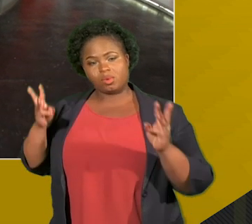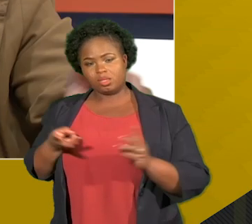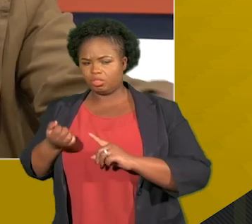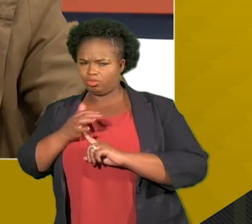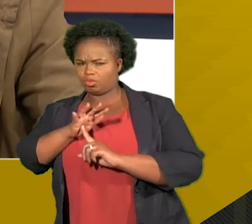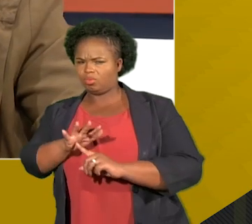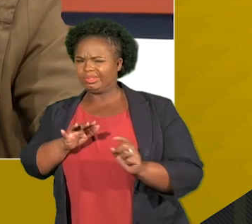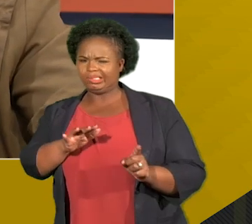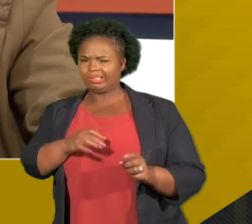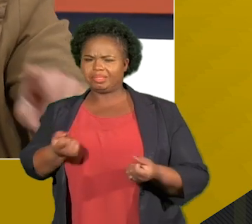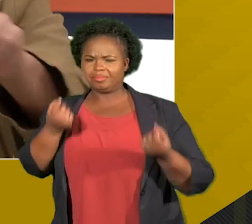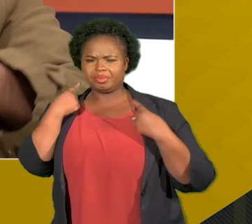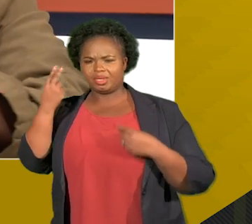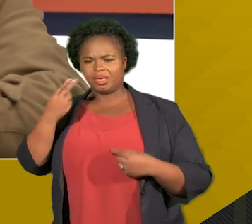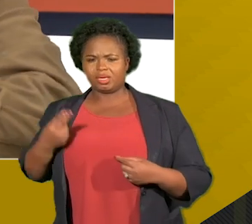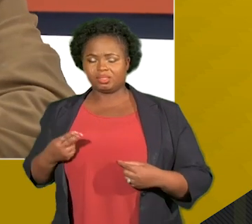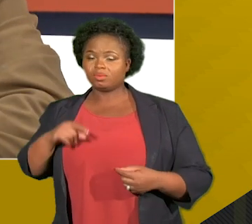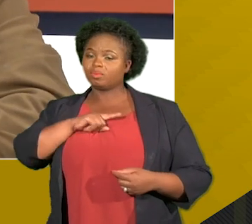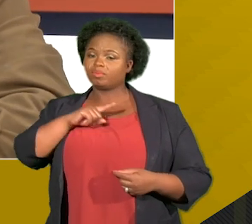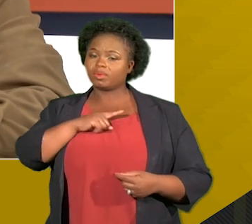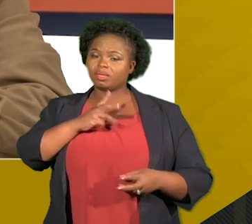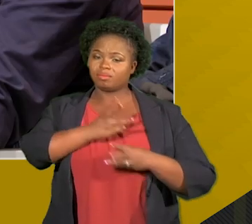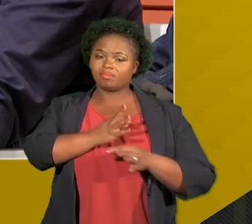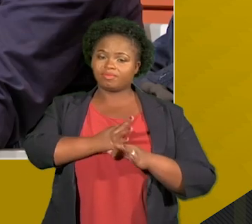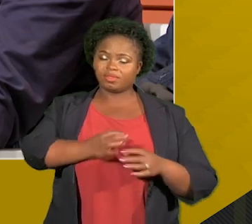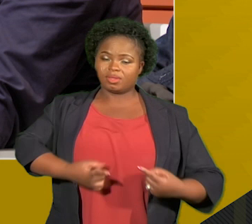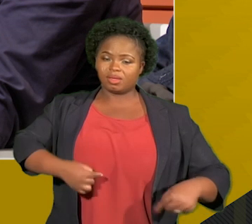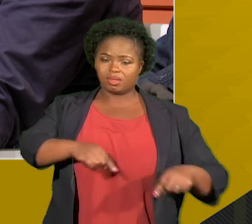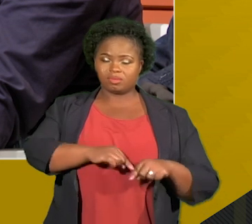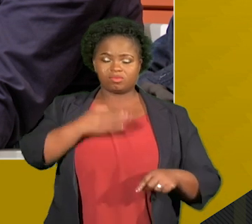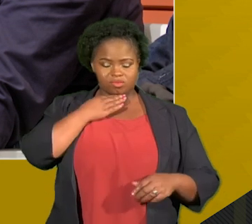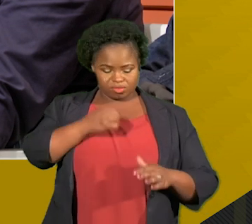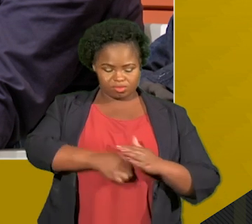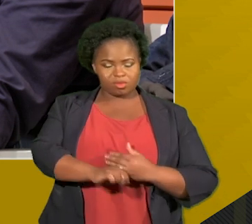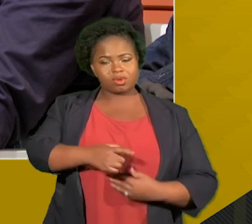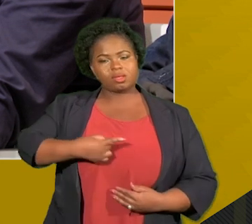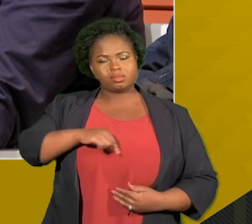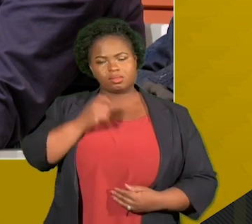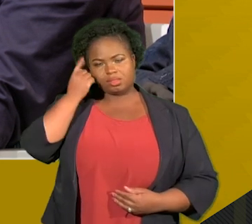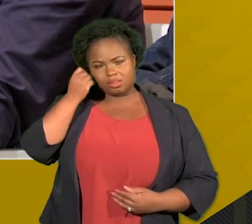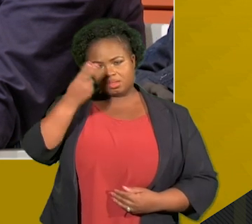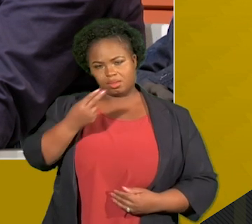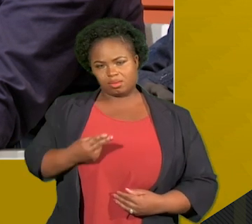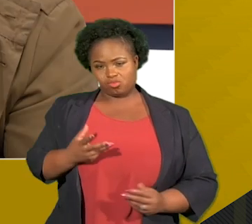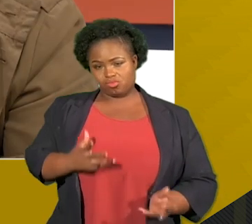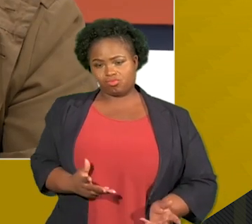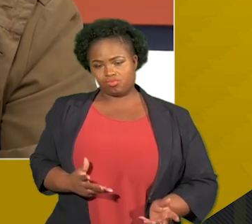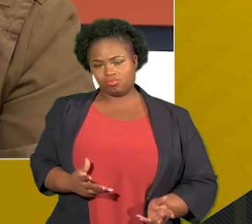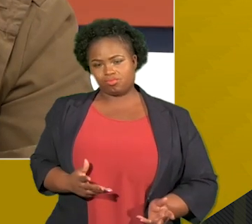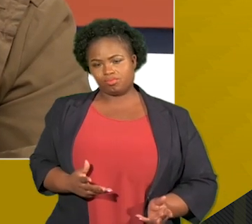that they don't understand. Mm. Okay. Our mothers and fathers, those who gave birth to us, they understand art. Mm. You understand?